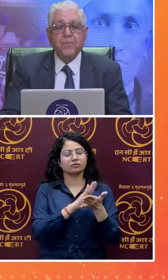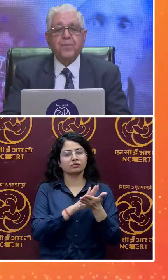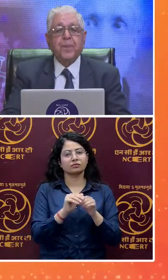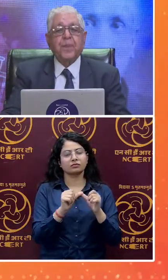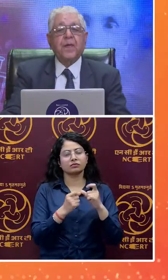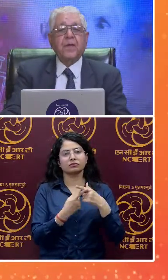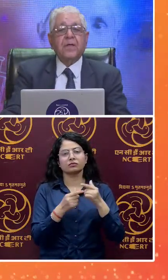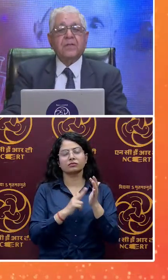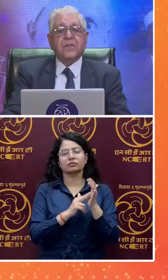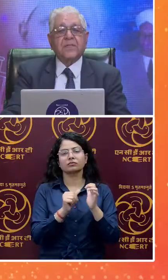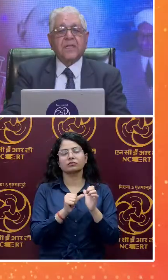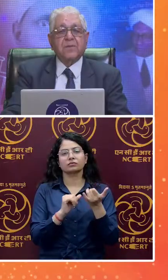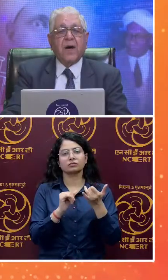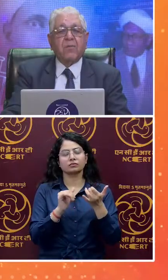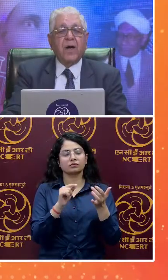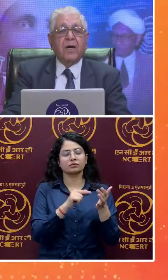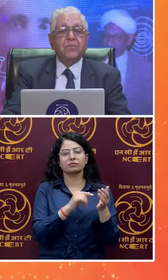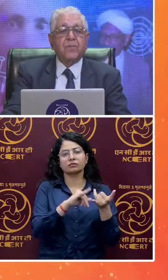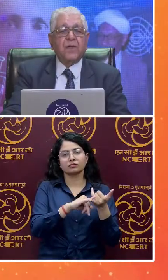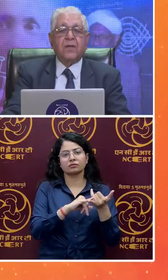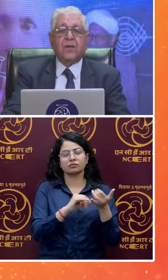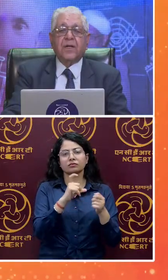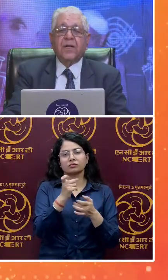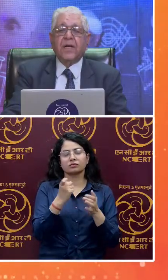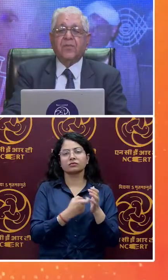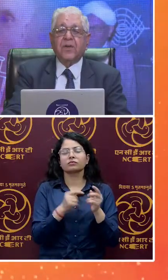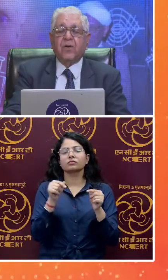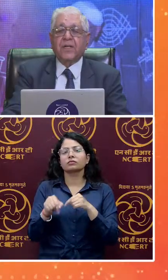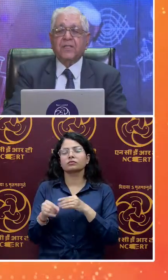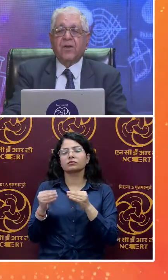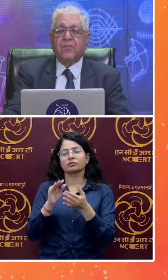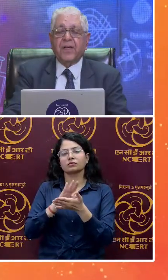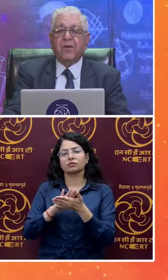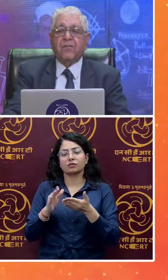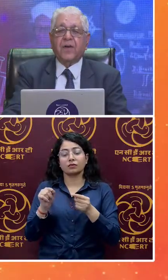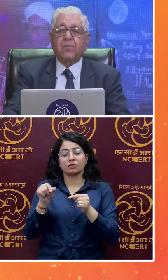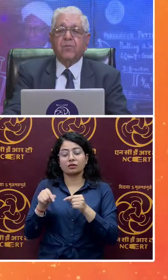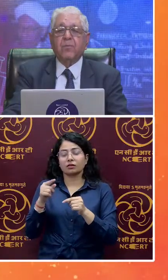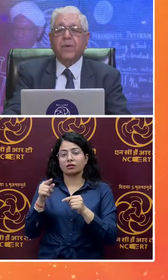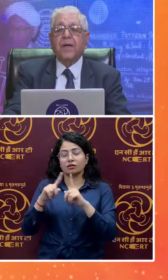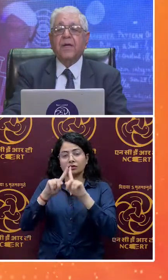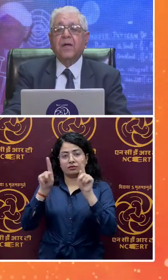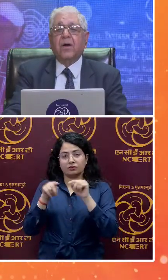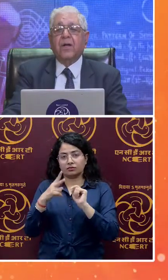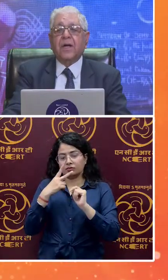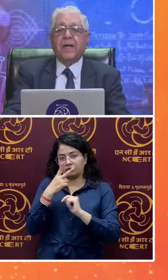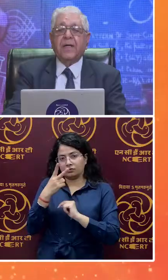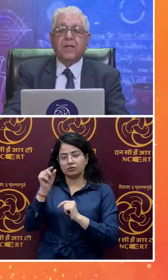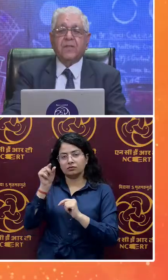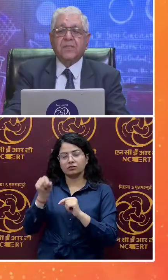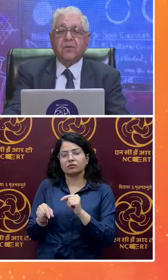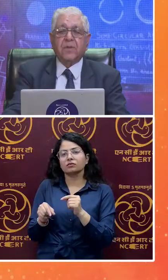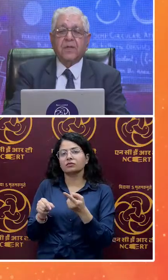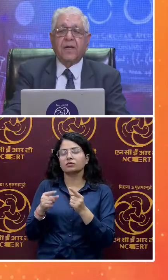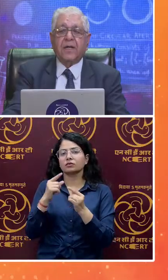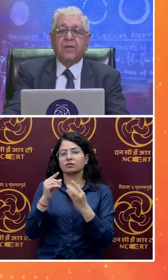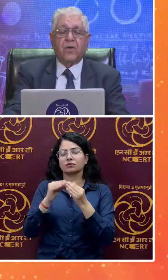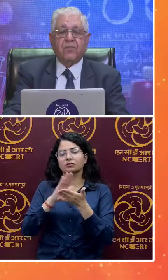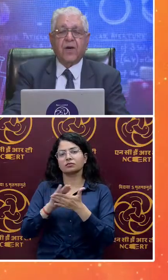CSIR. So, this is Bhabha, and on the day of inauguration of TIFR in Bombay on 19th of